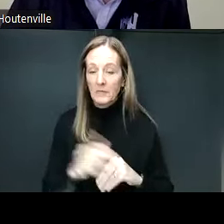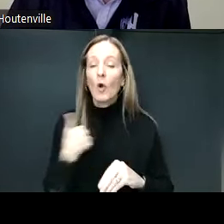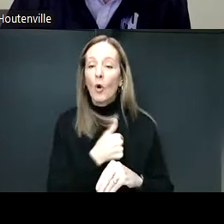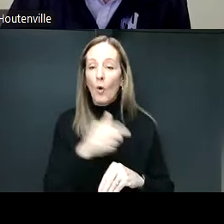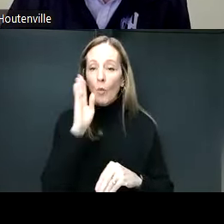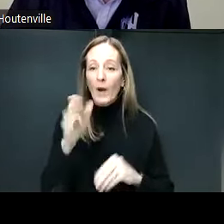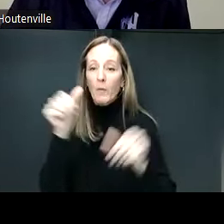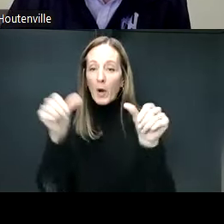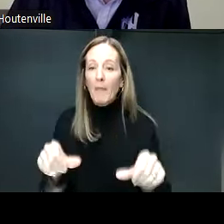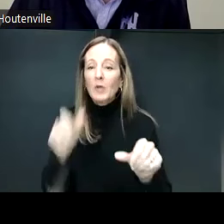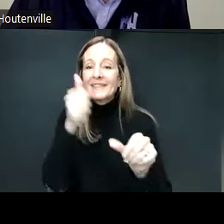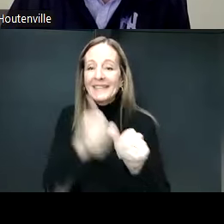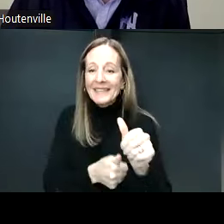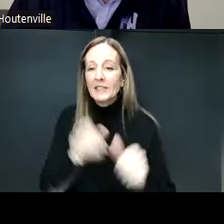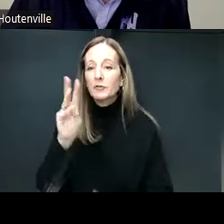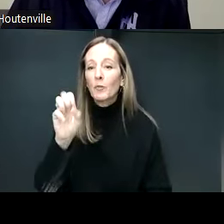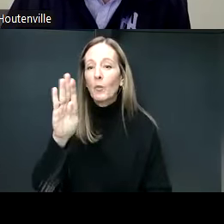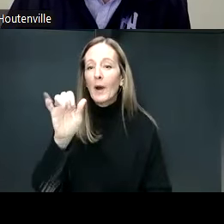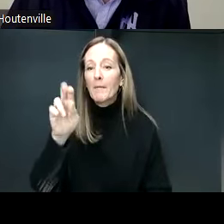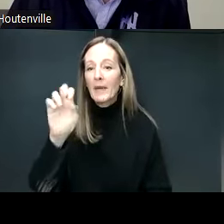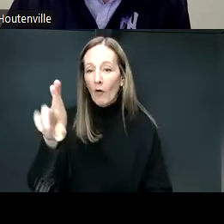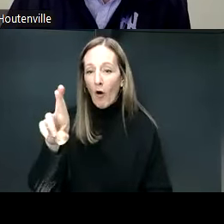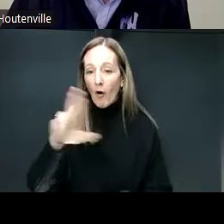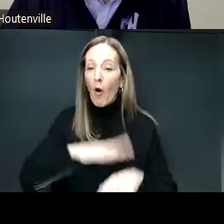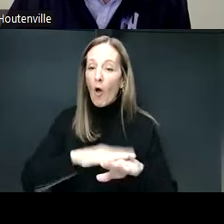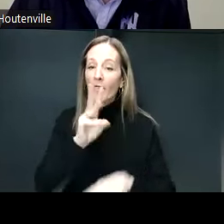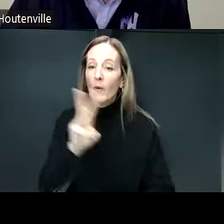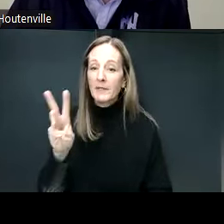each webinar each month on our website at